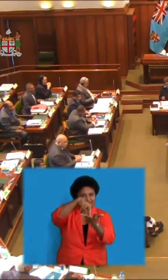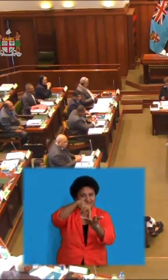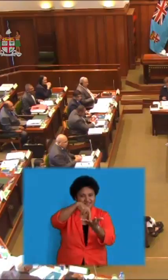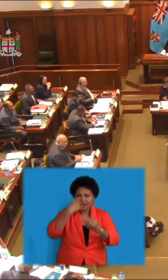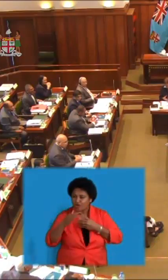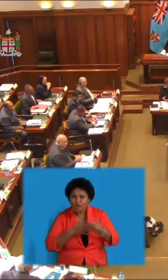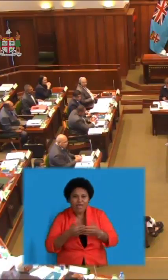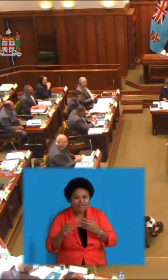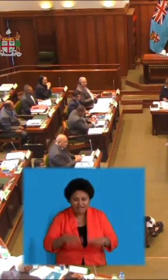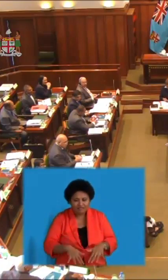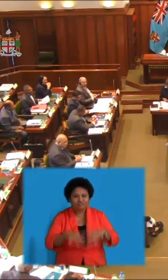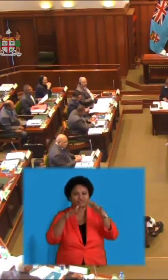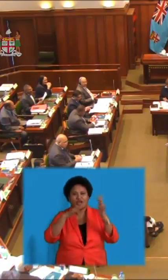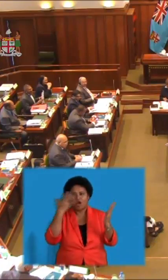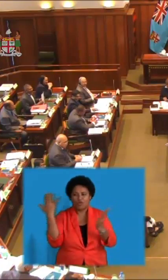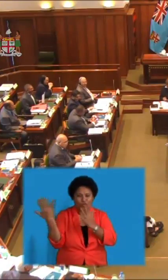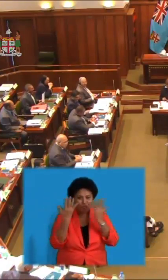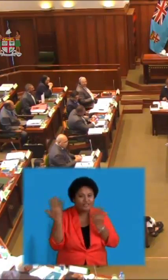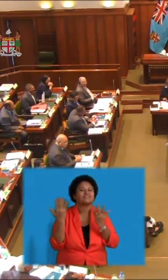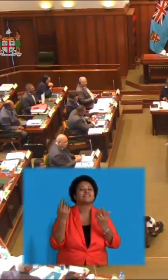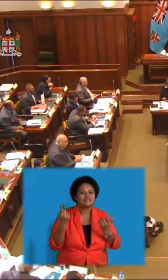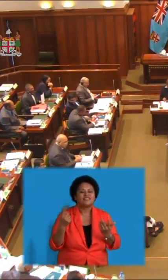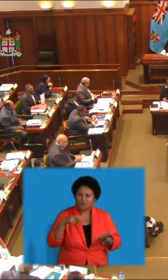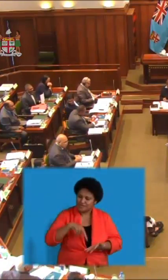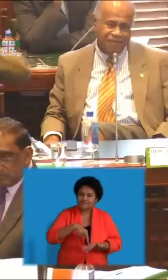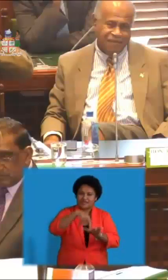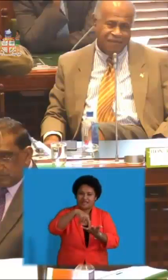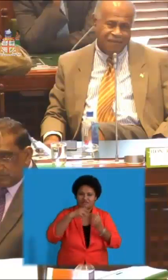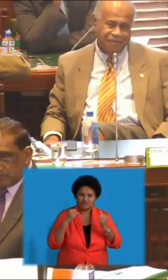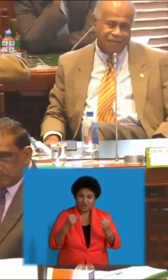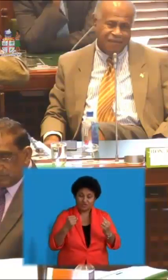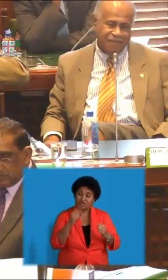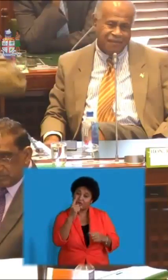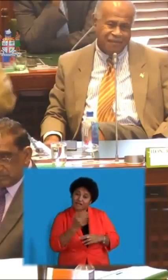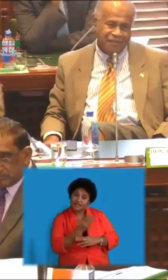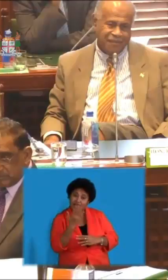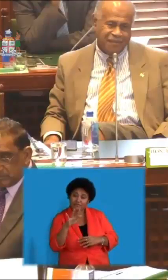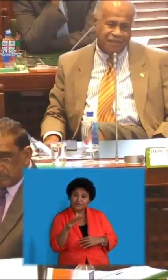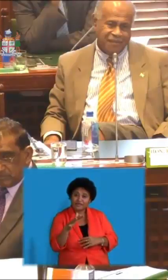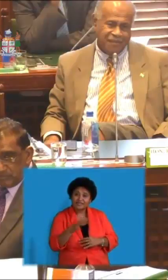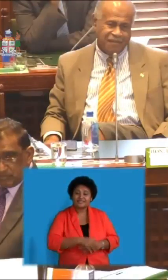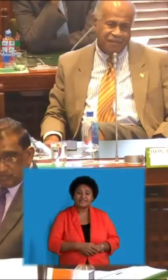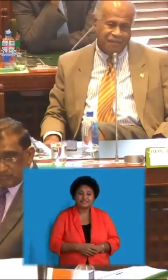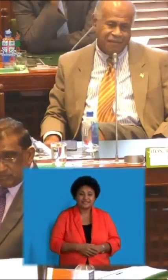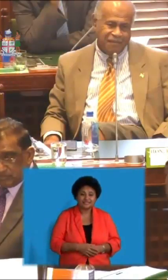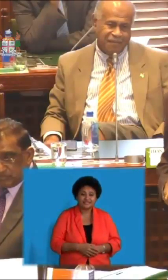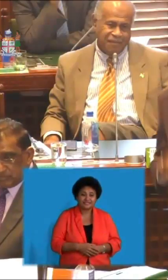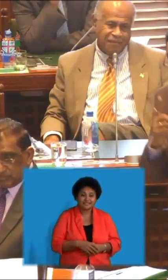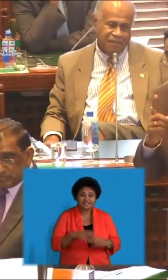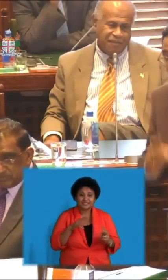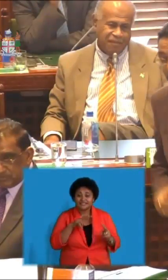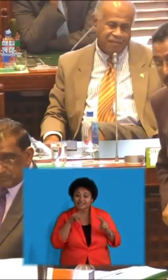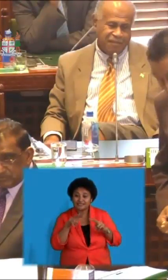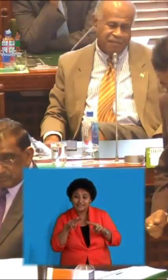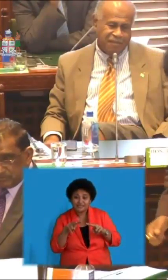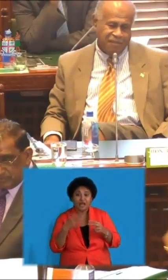or high water, and one day you all might look to find refuge under